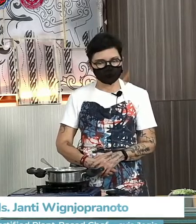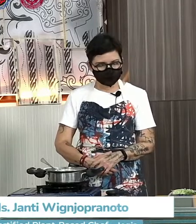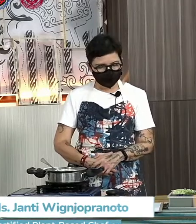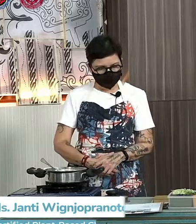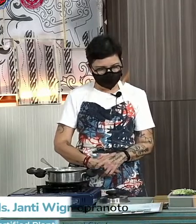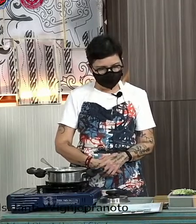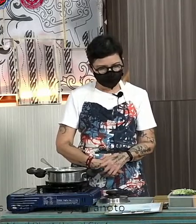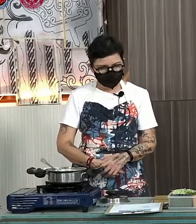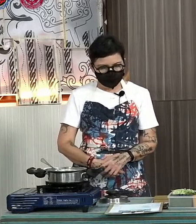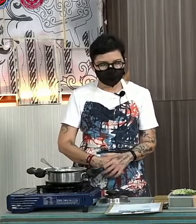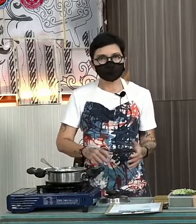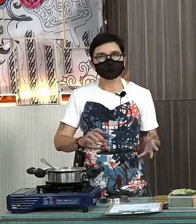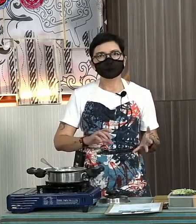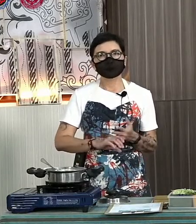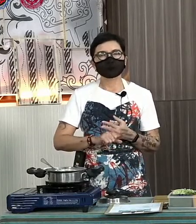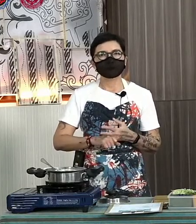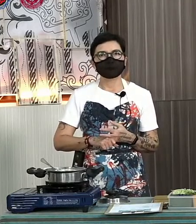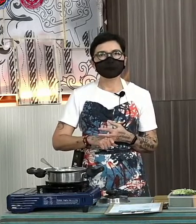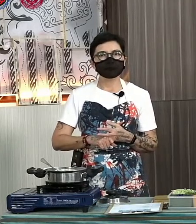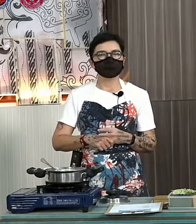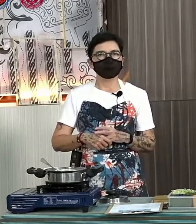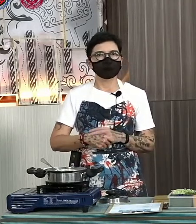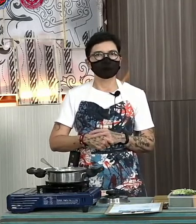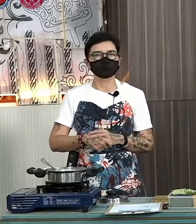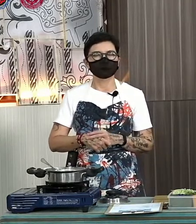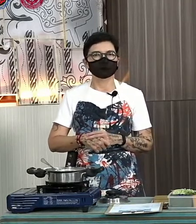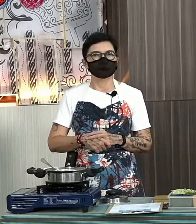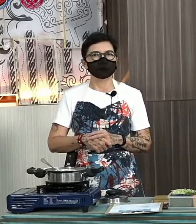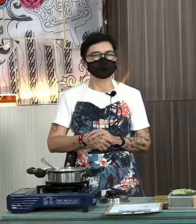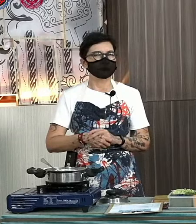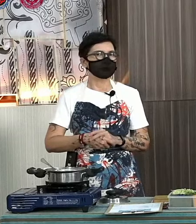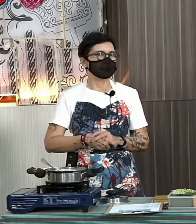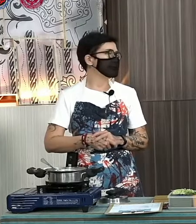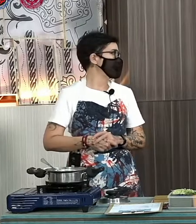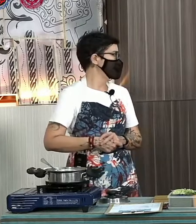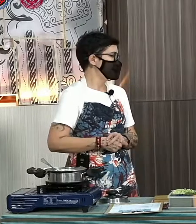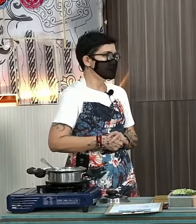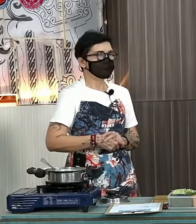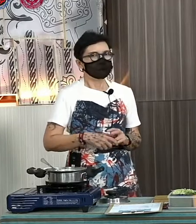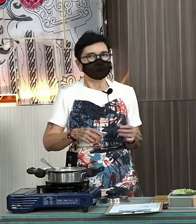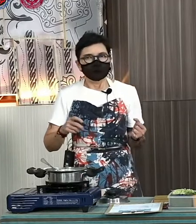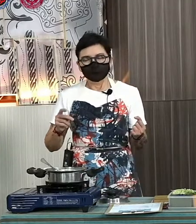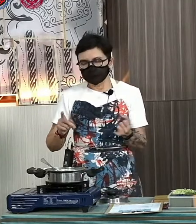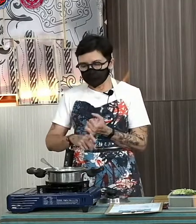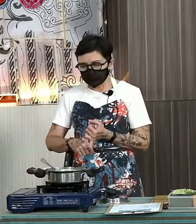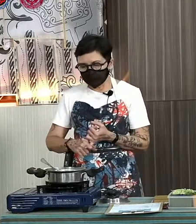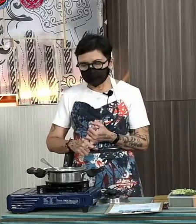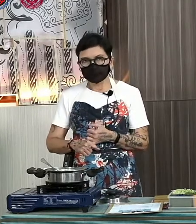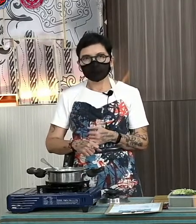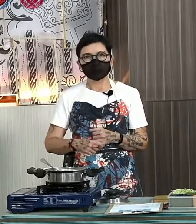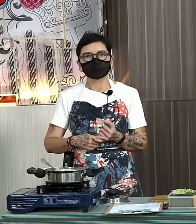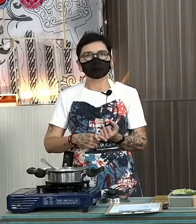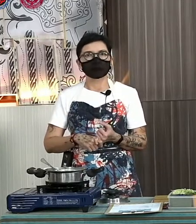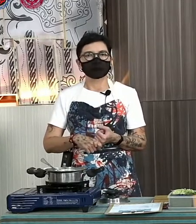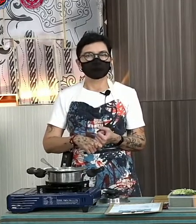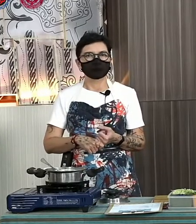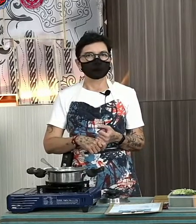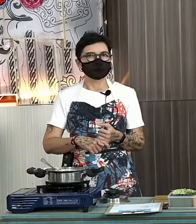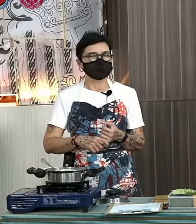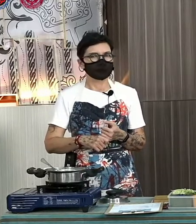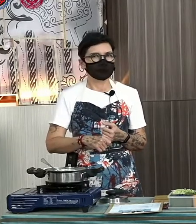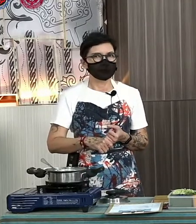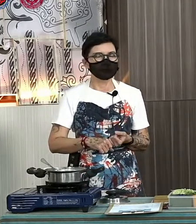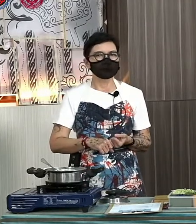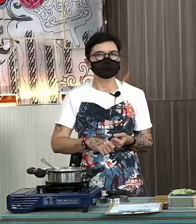today we're taking two recipes of healthy snacks. Okay. The first one being the